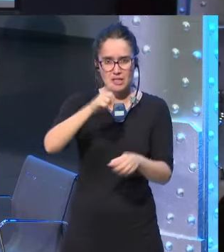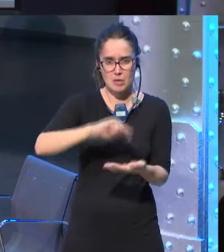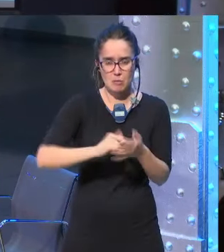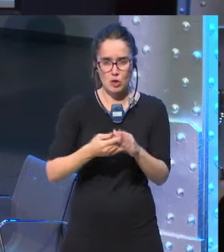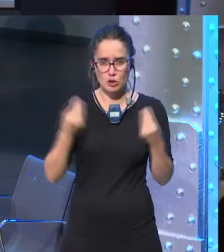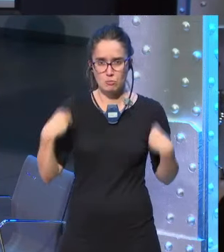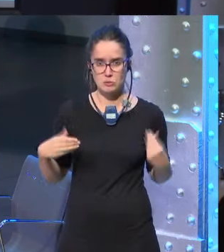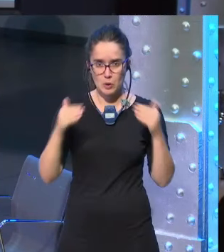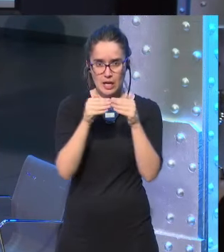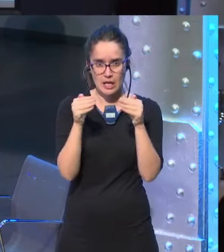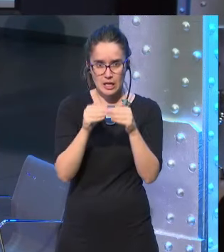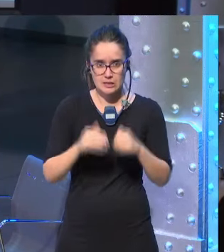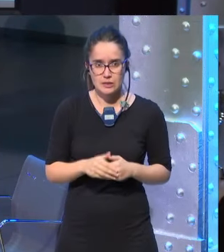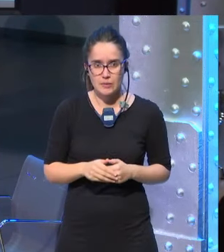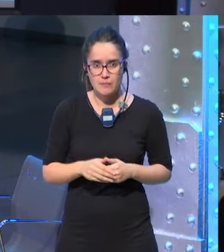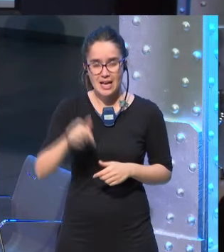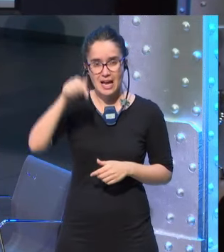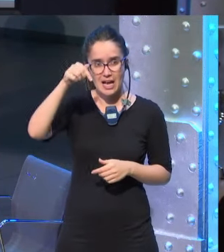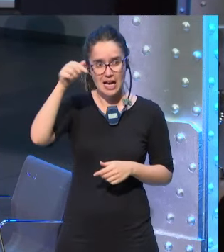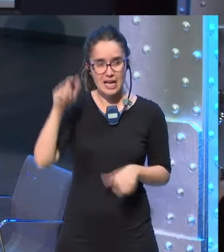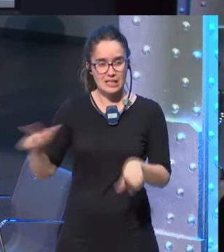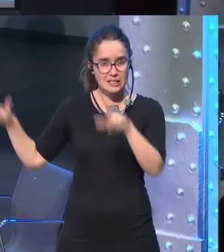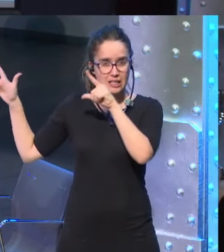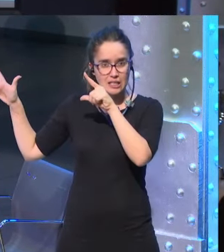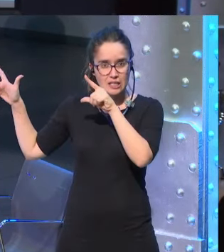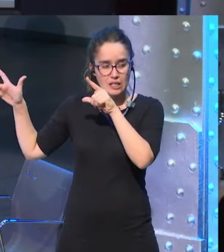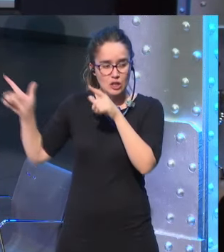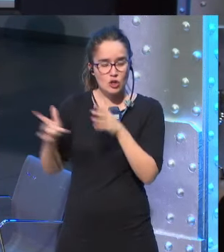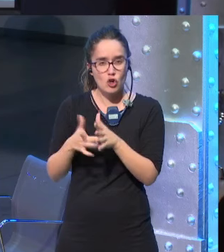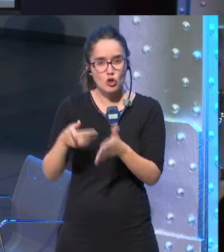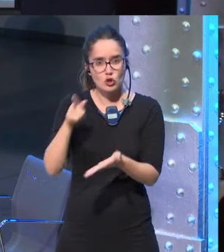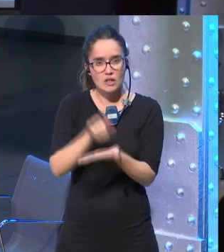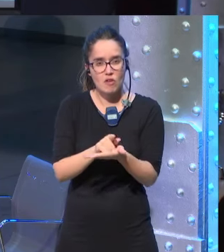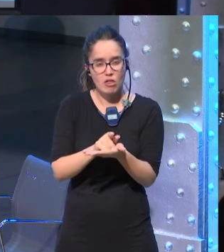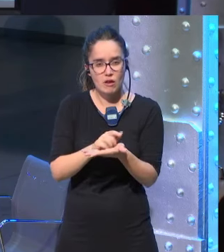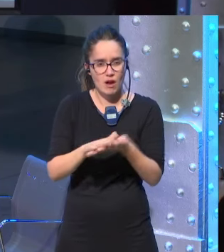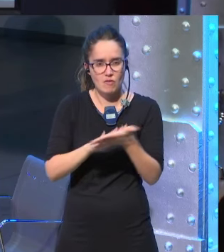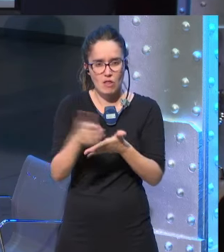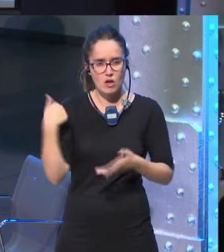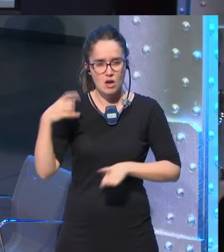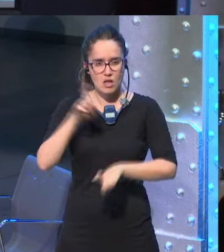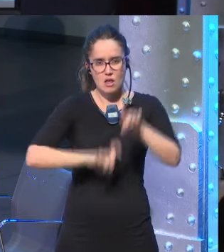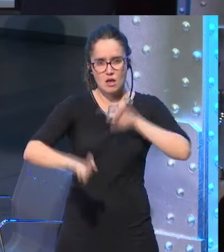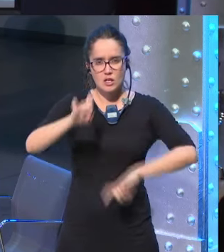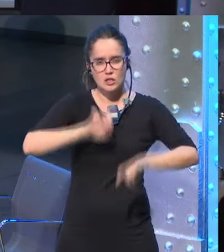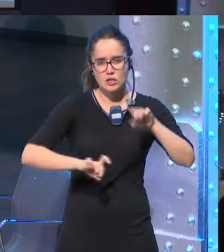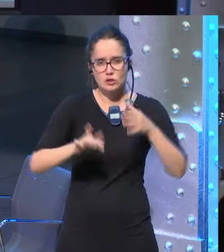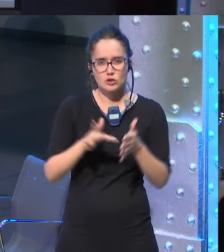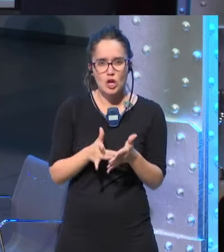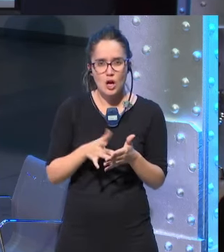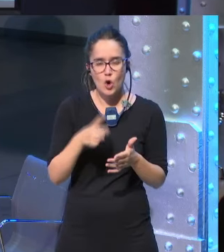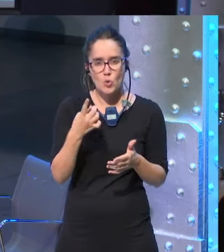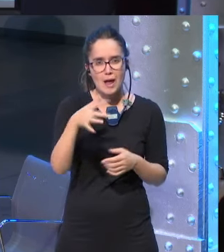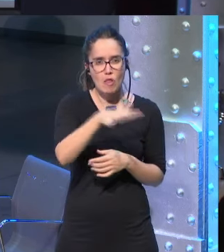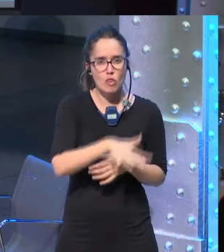So now here we reconnect to where we were before, because a really good area to build this house